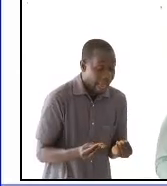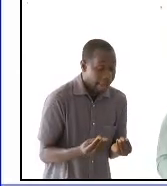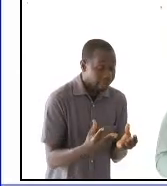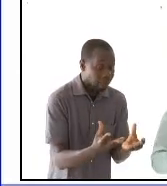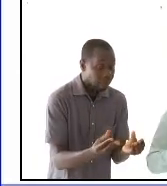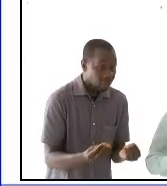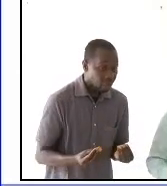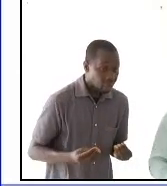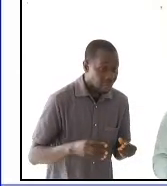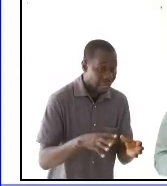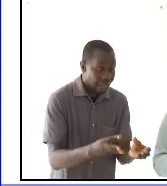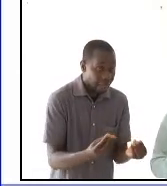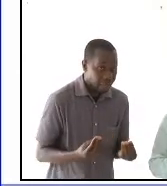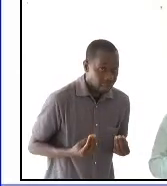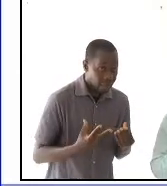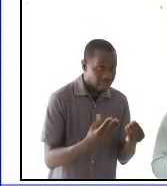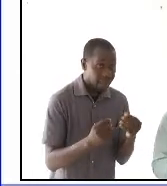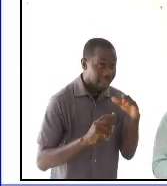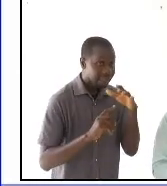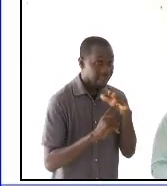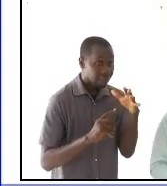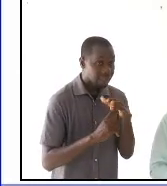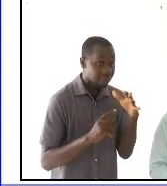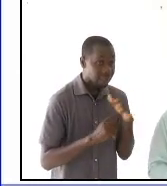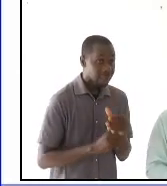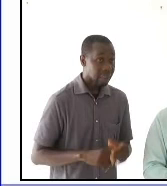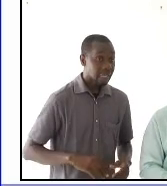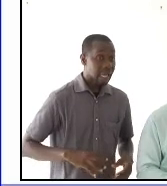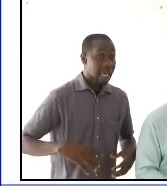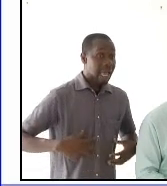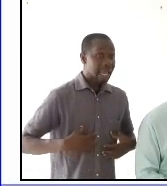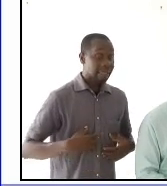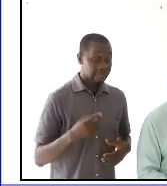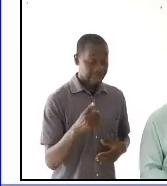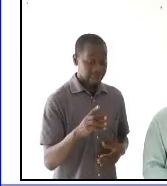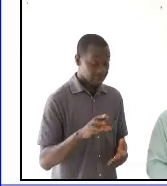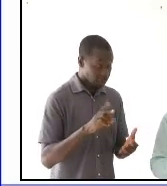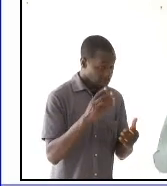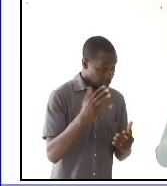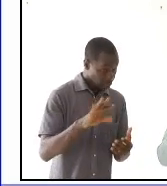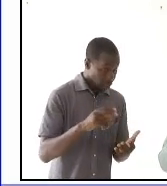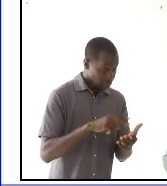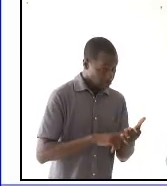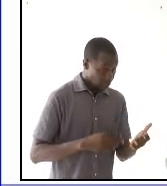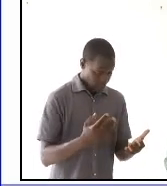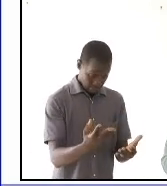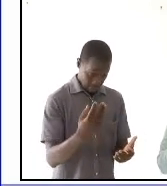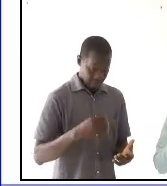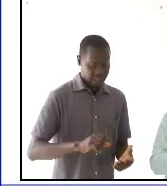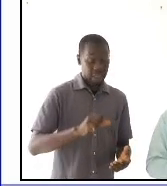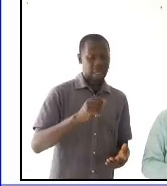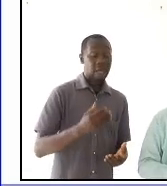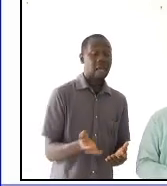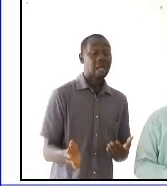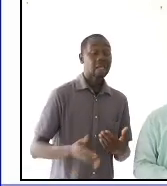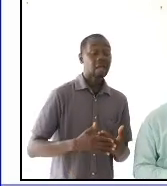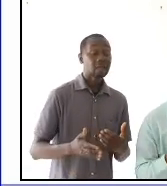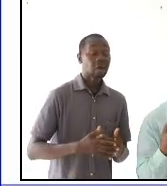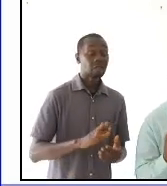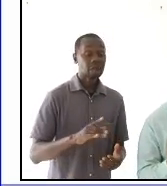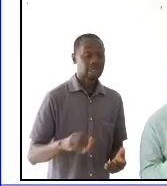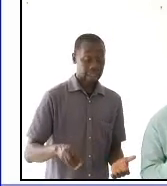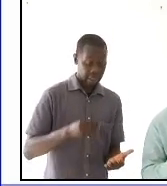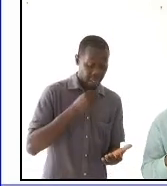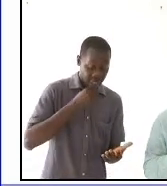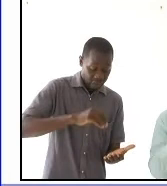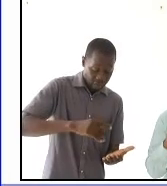So they take back everything that is important. If the kidneys determine that you need some water, they'll take a lot of water. If they determine that you need salt,